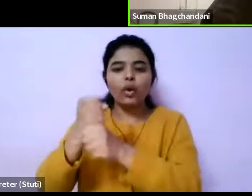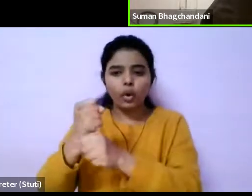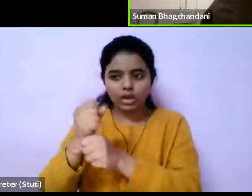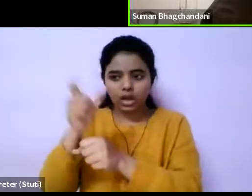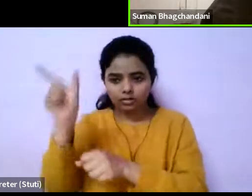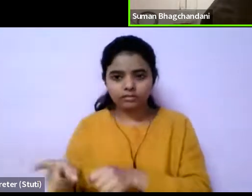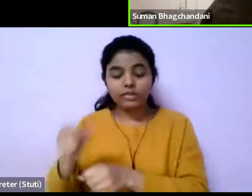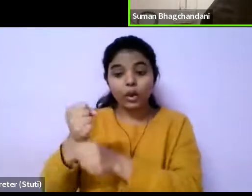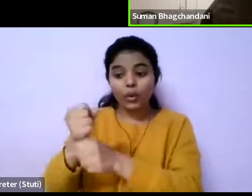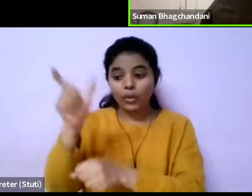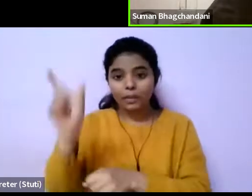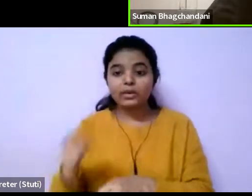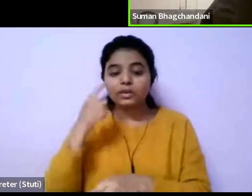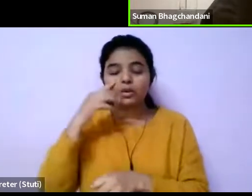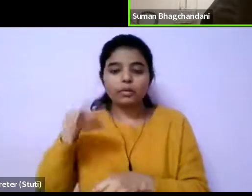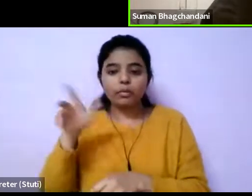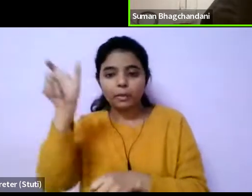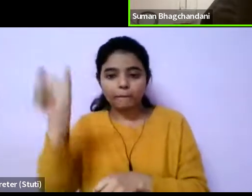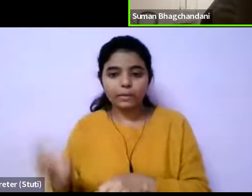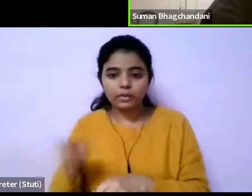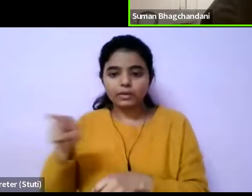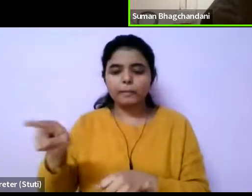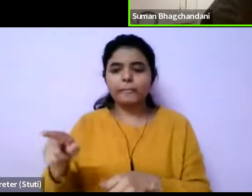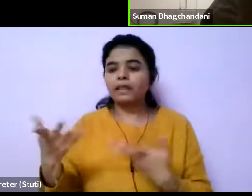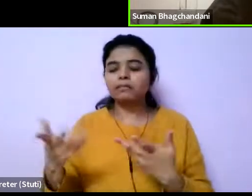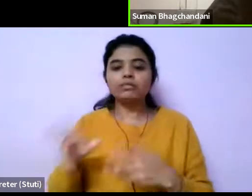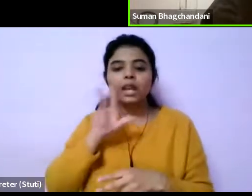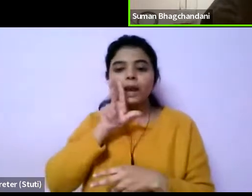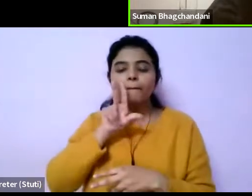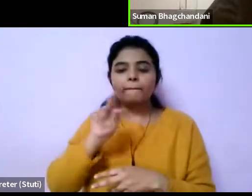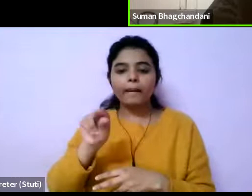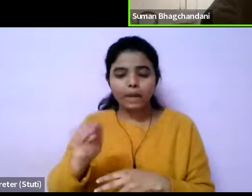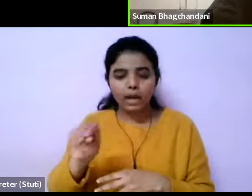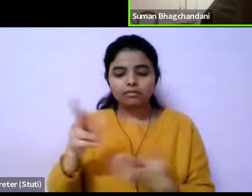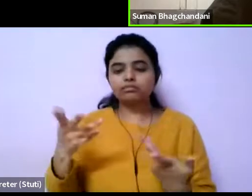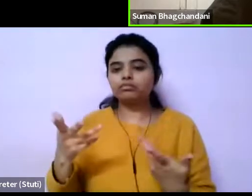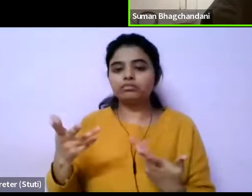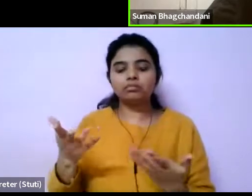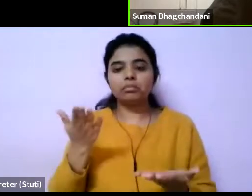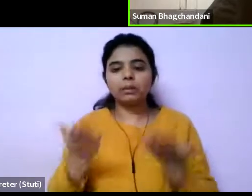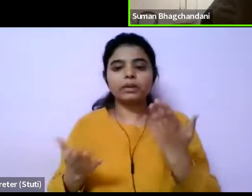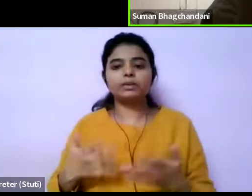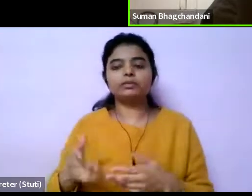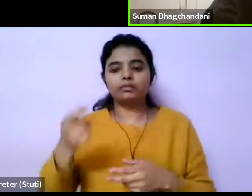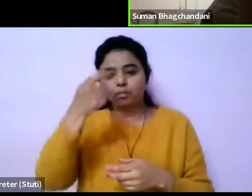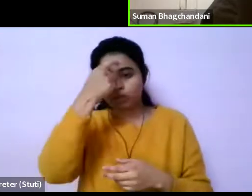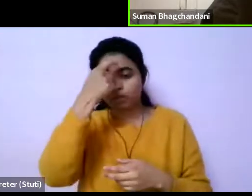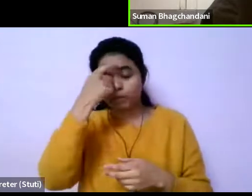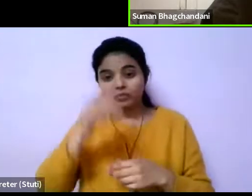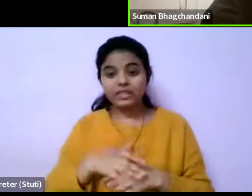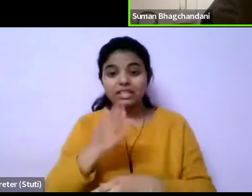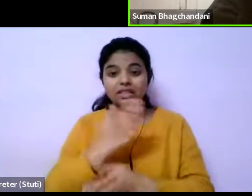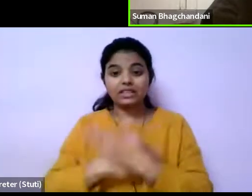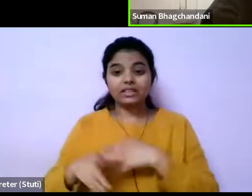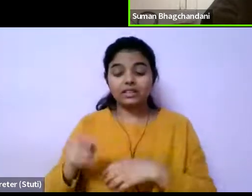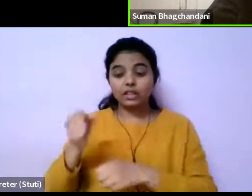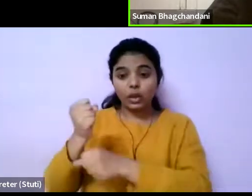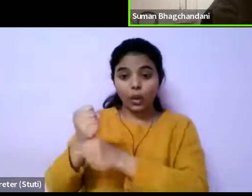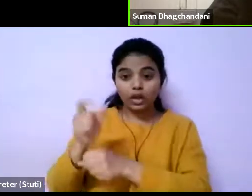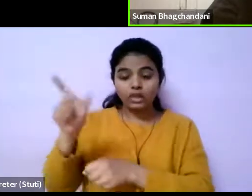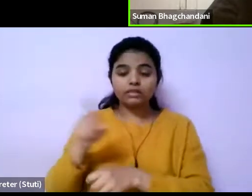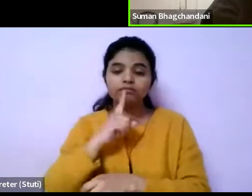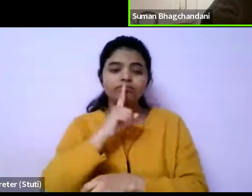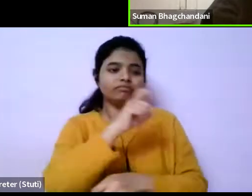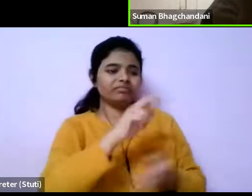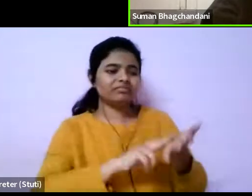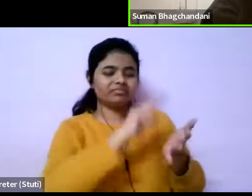disability, found it particularly hard to verbally follow the teacher's instructions. So in order to overcome this handicap, Gowda requested Nagaraj